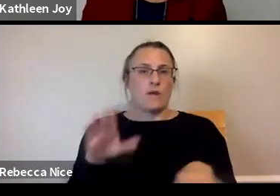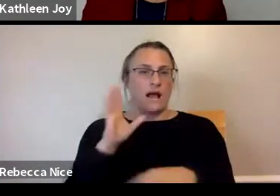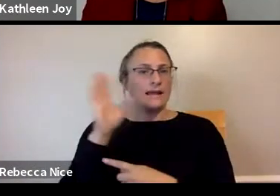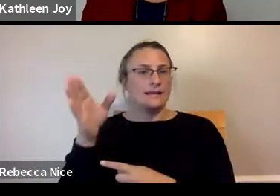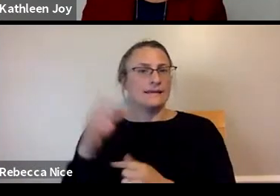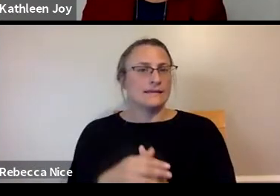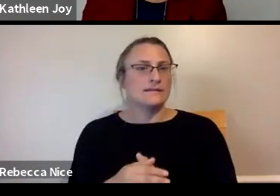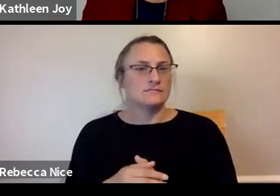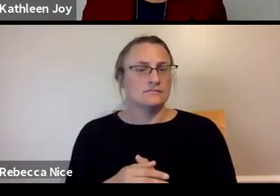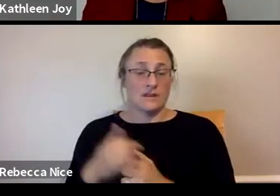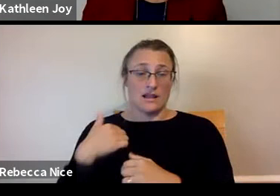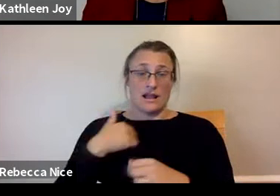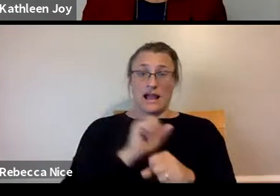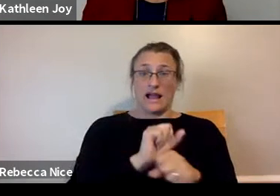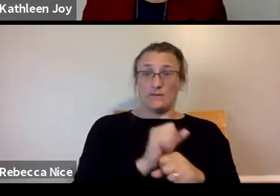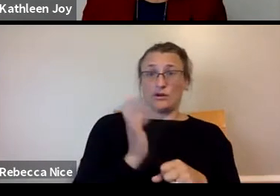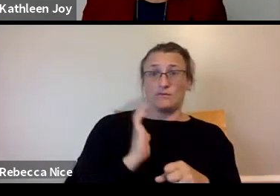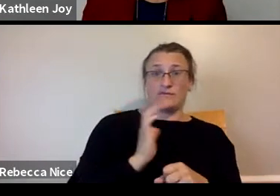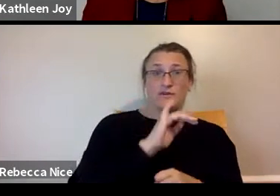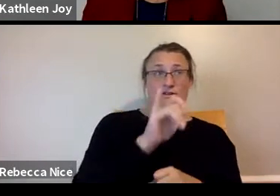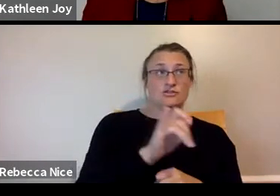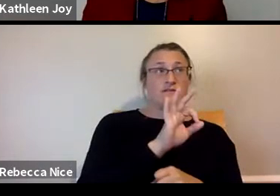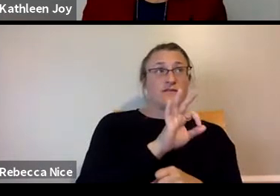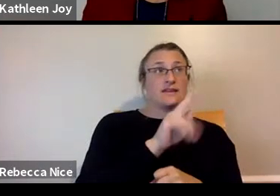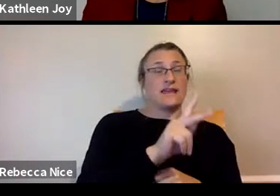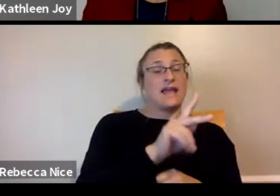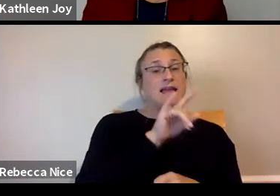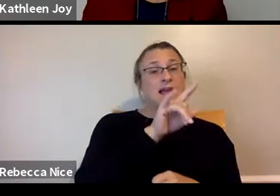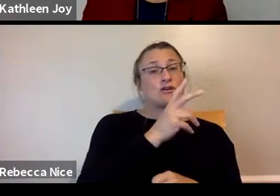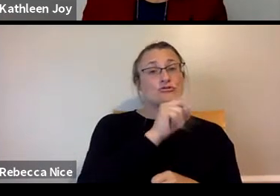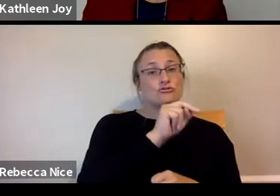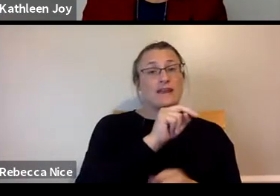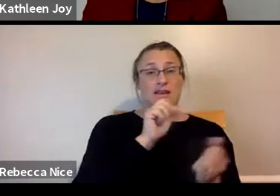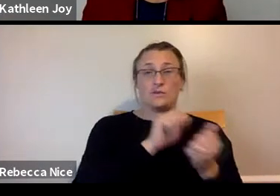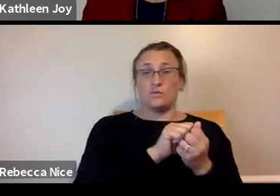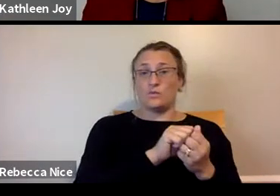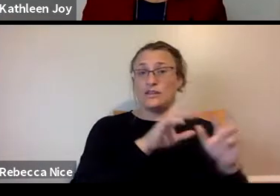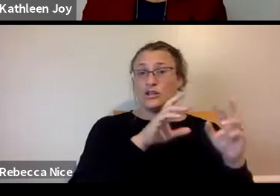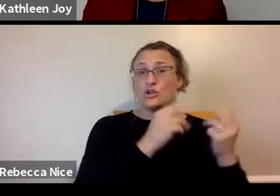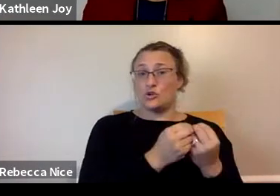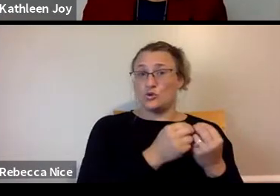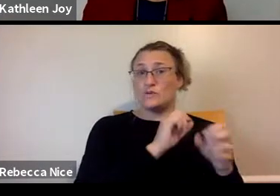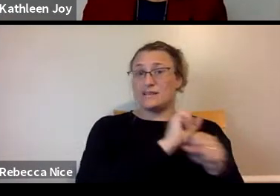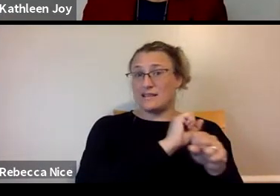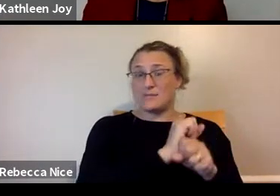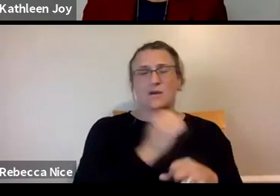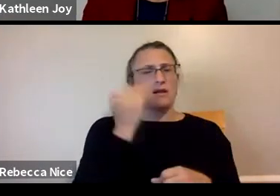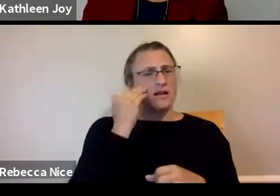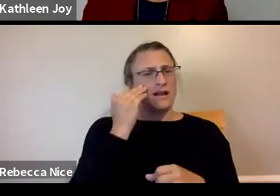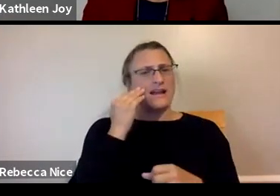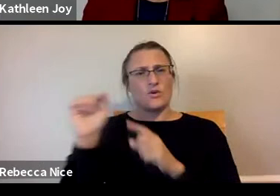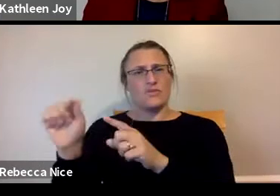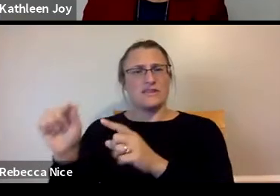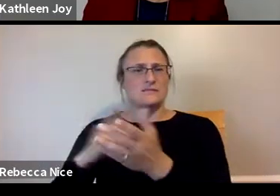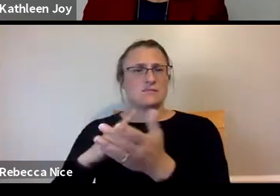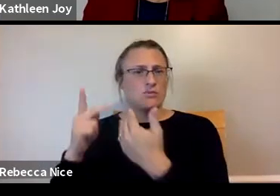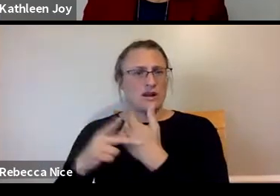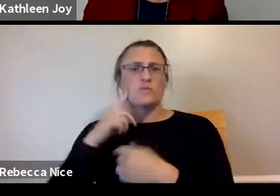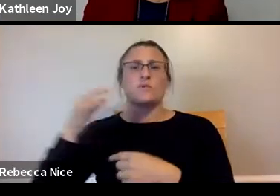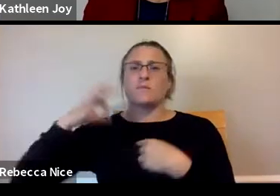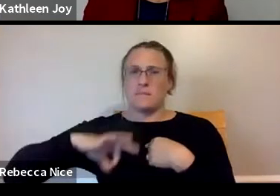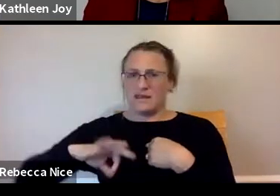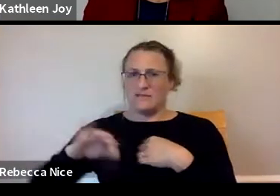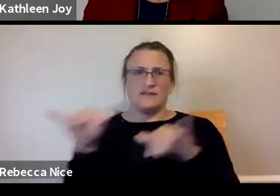the JFK air train with union labor and know that the project will benefit greatly the whole area and the